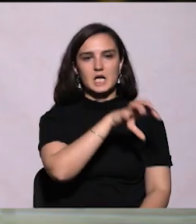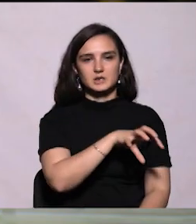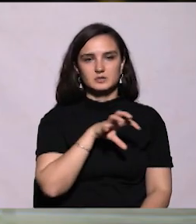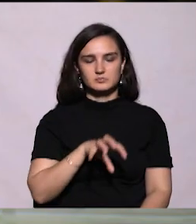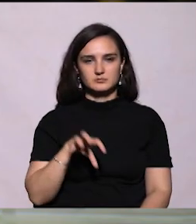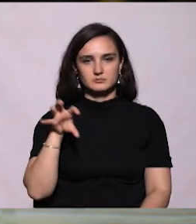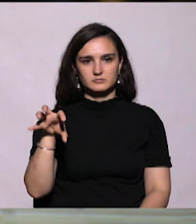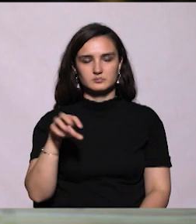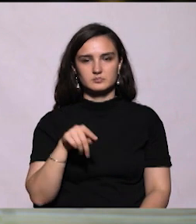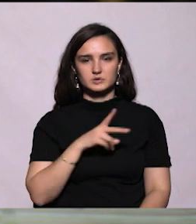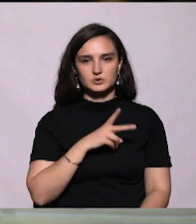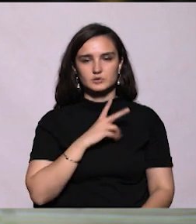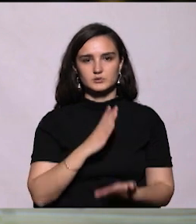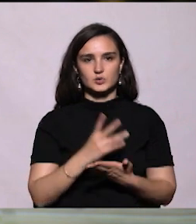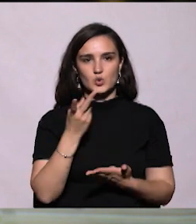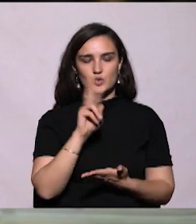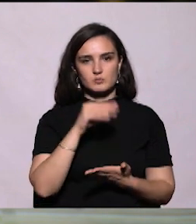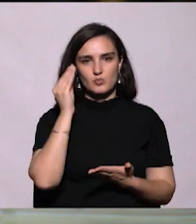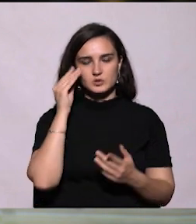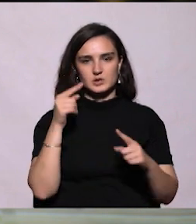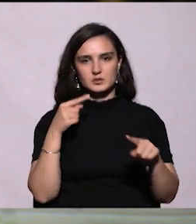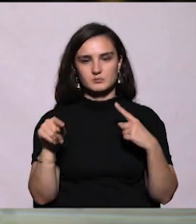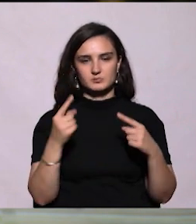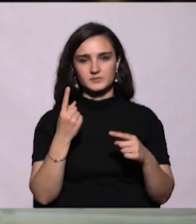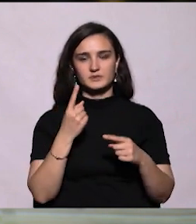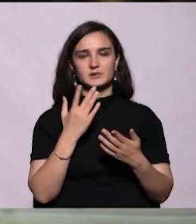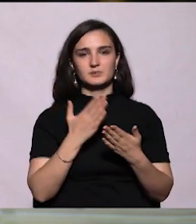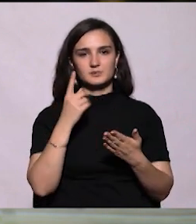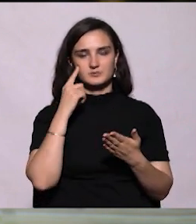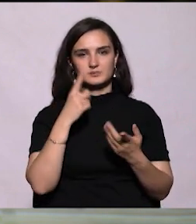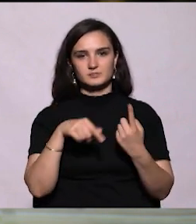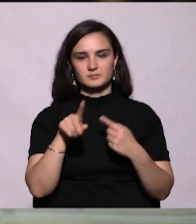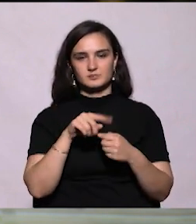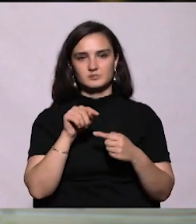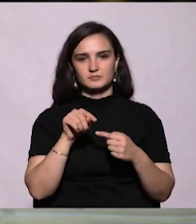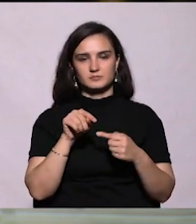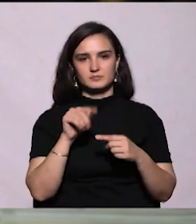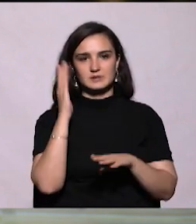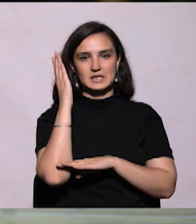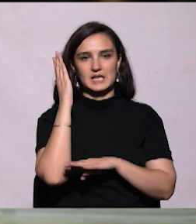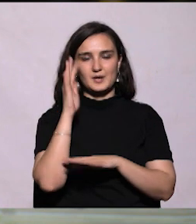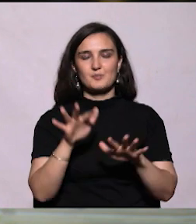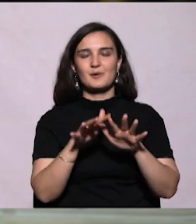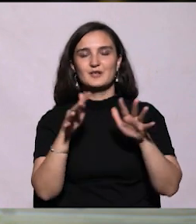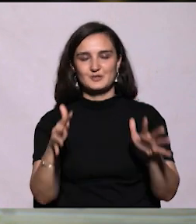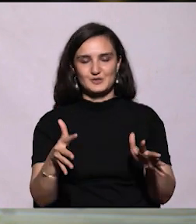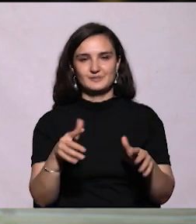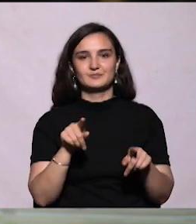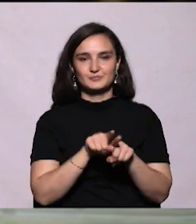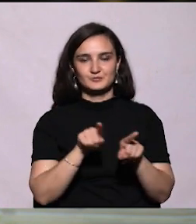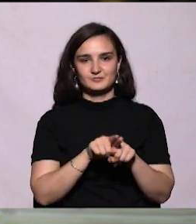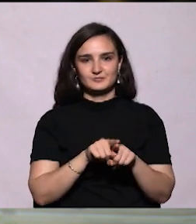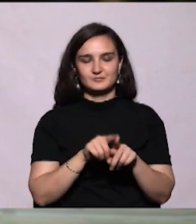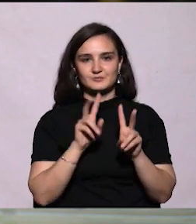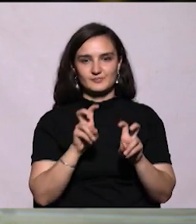A branch in English has two meanings. The first meaning you might think of is part of a tree. That is related